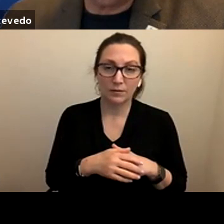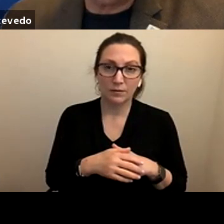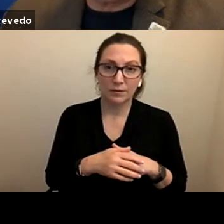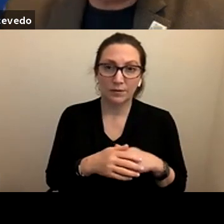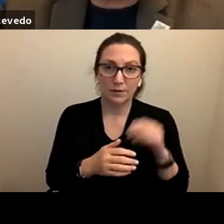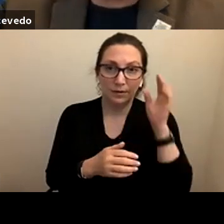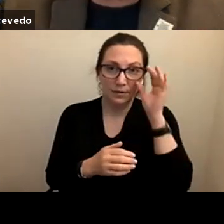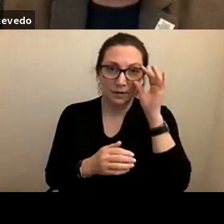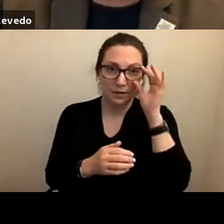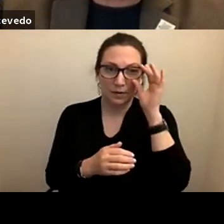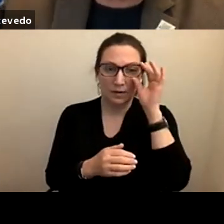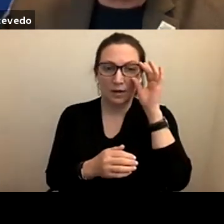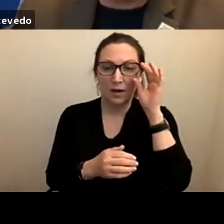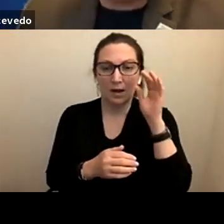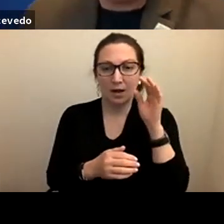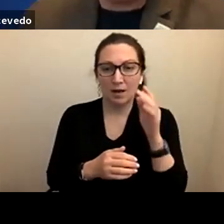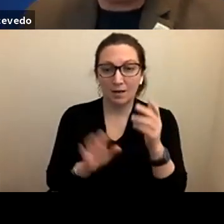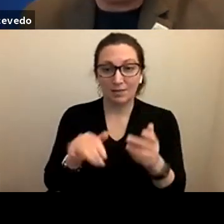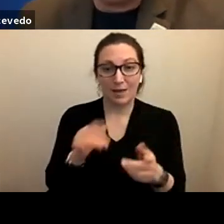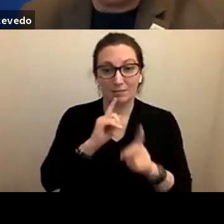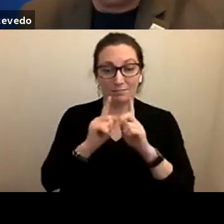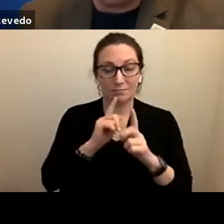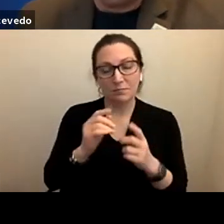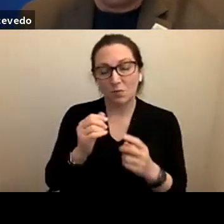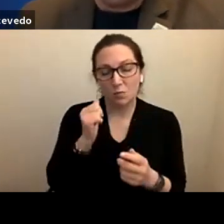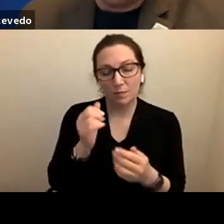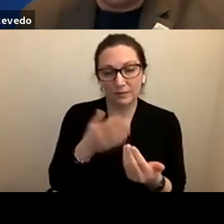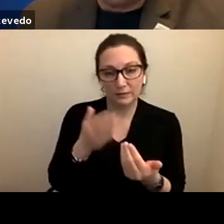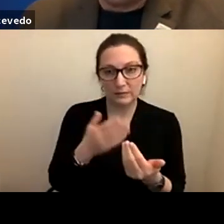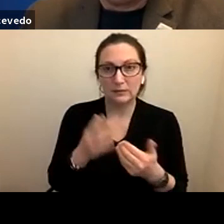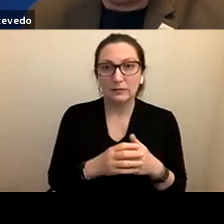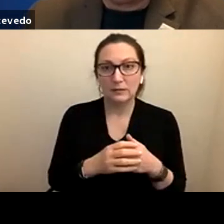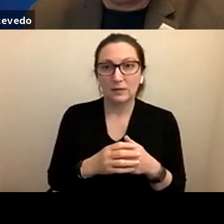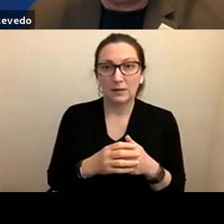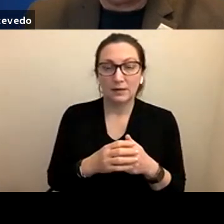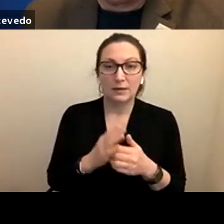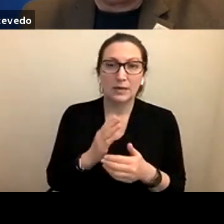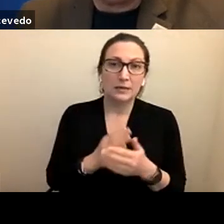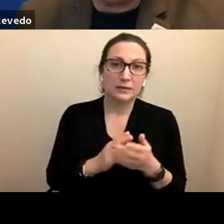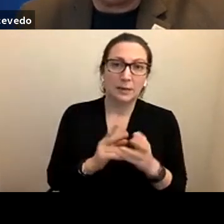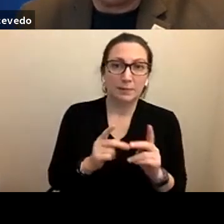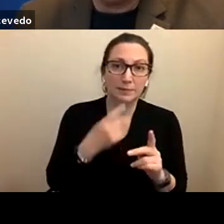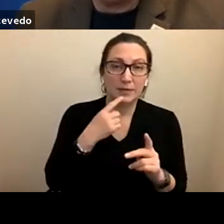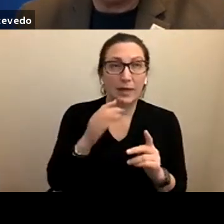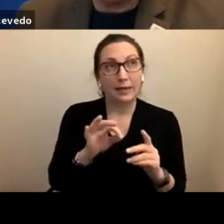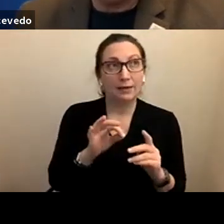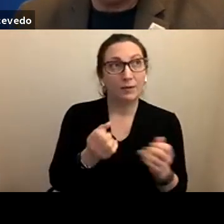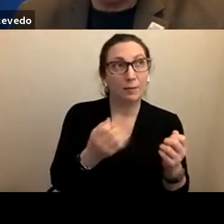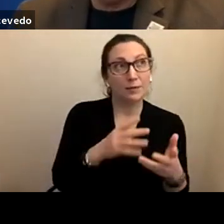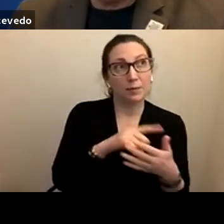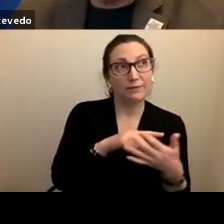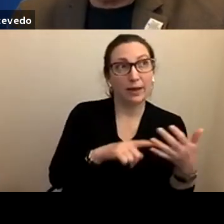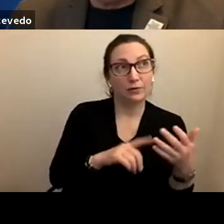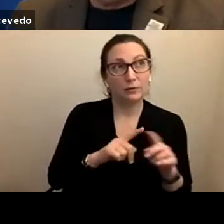know that that is not going to be an easy conversation. And I know some people might say, well, if there's multiple factors or if there's not, but I